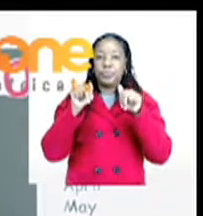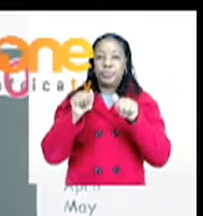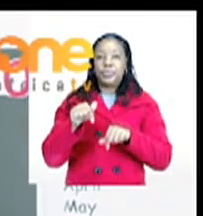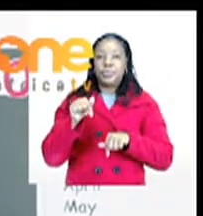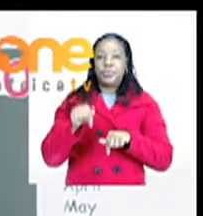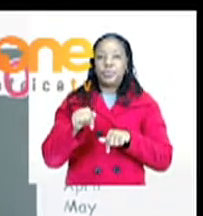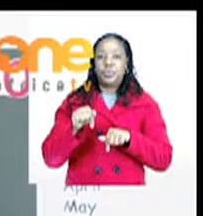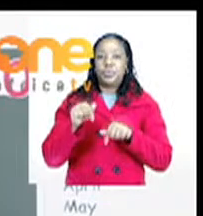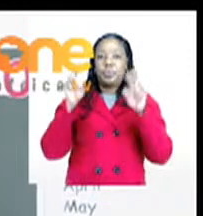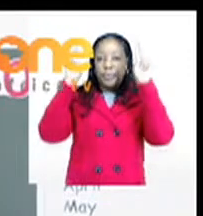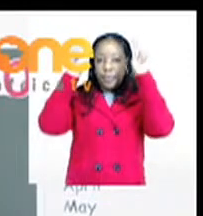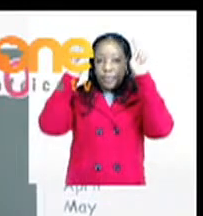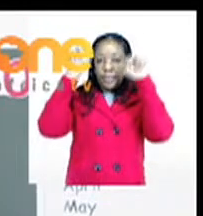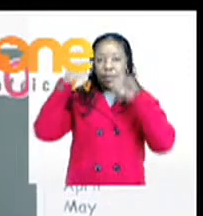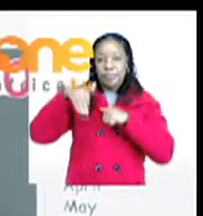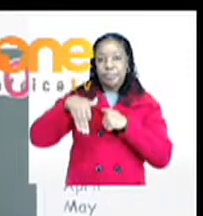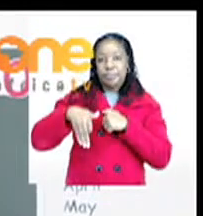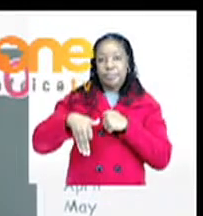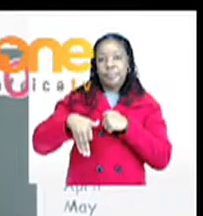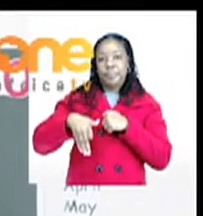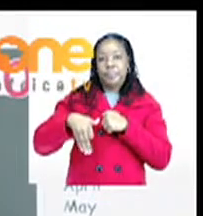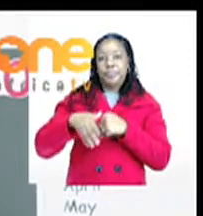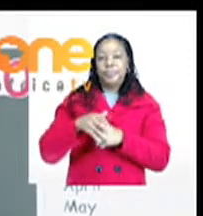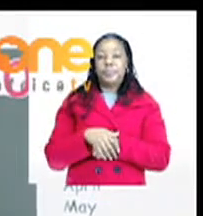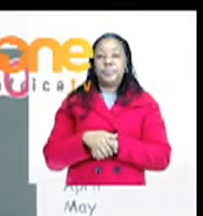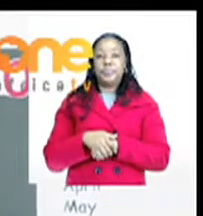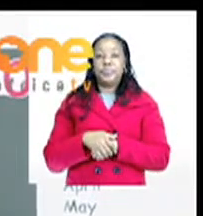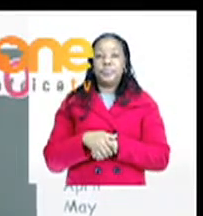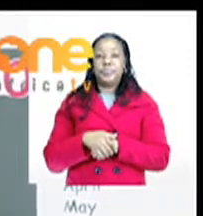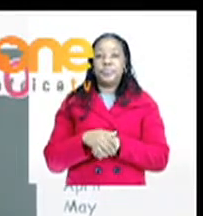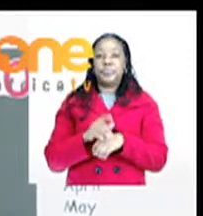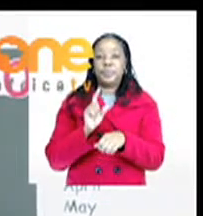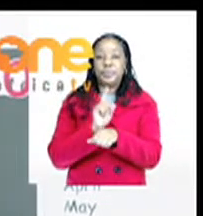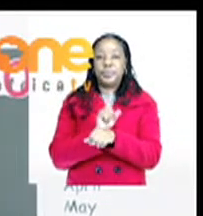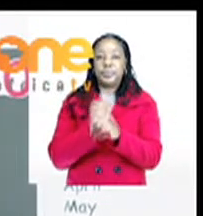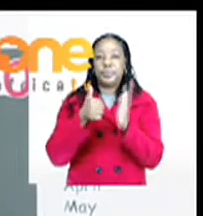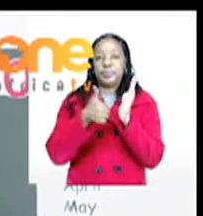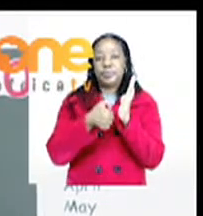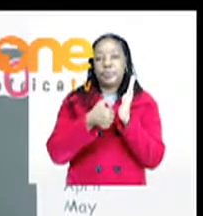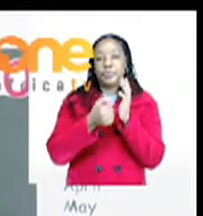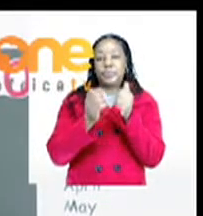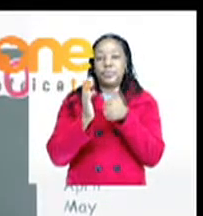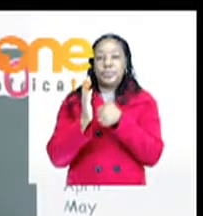is Namibia. Now let's sanitize our hands.